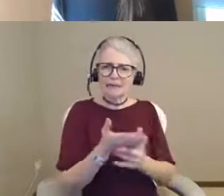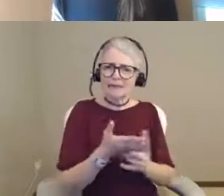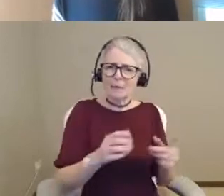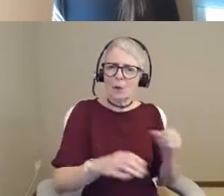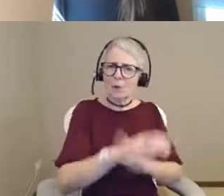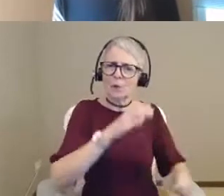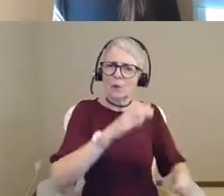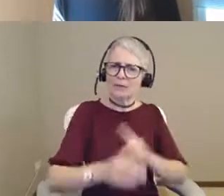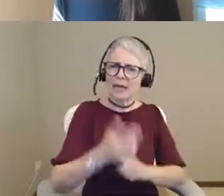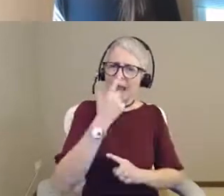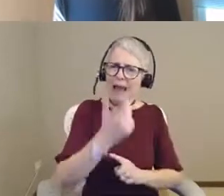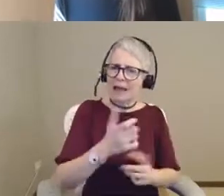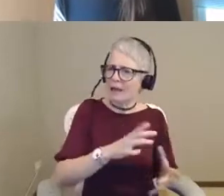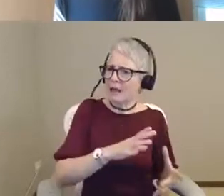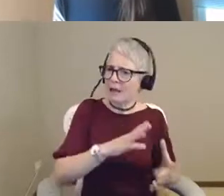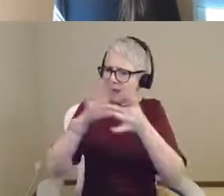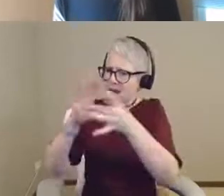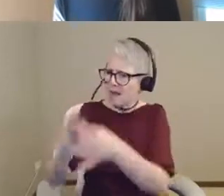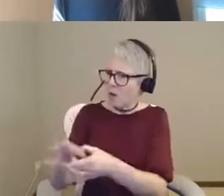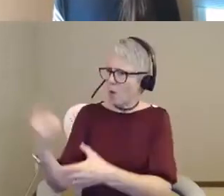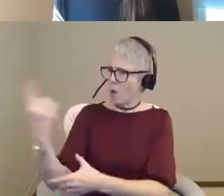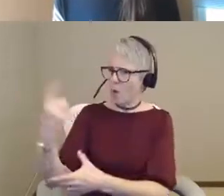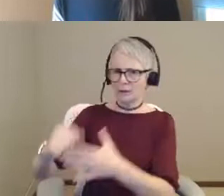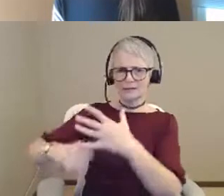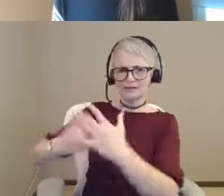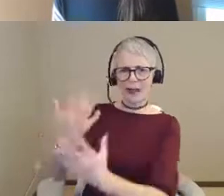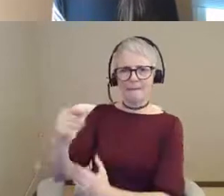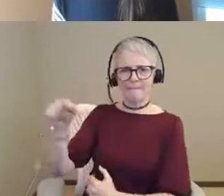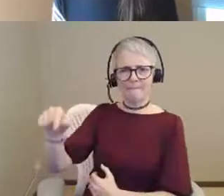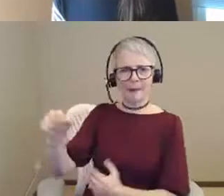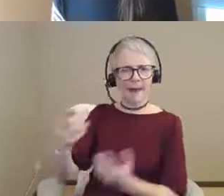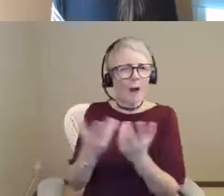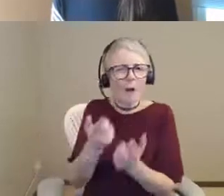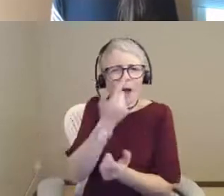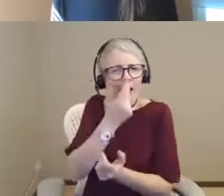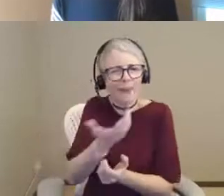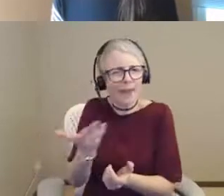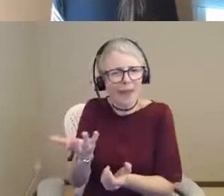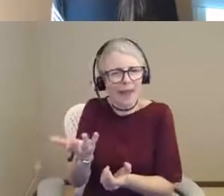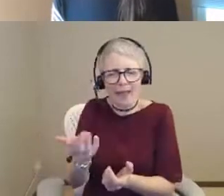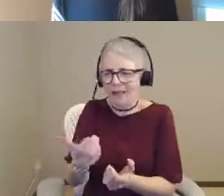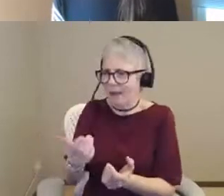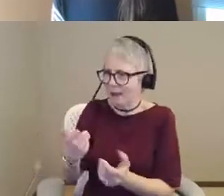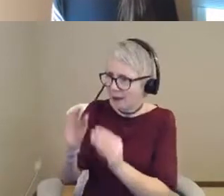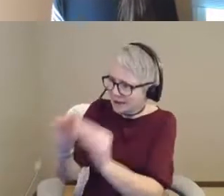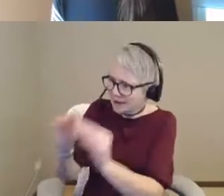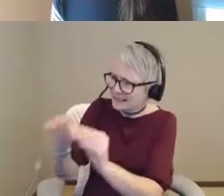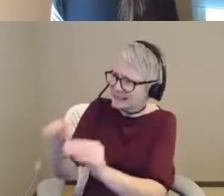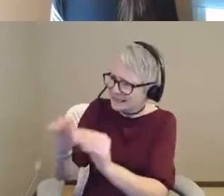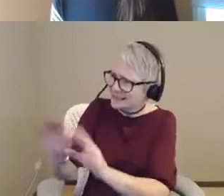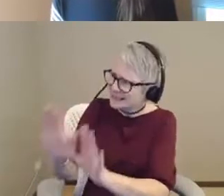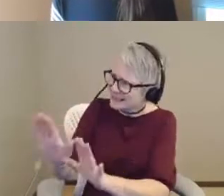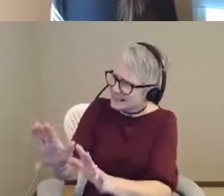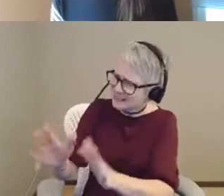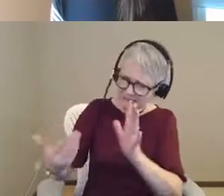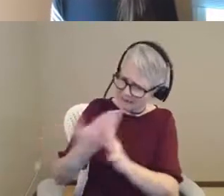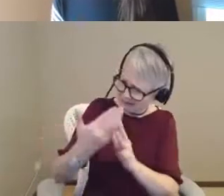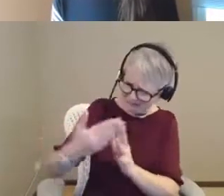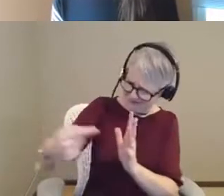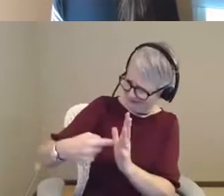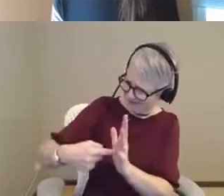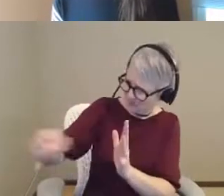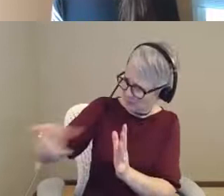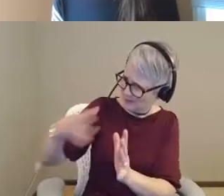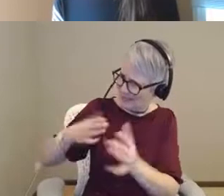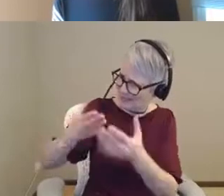and development folks and, you know, really work together to raise awareness of barriers and come up with creative